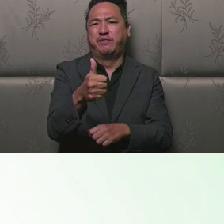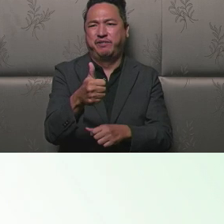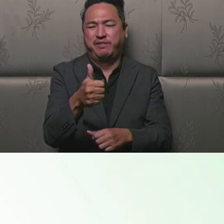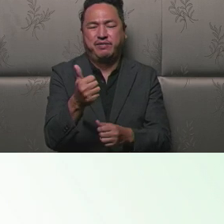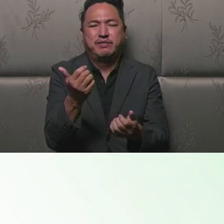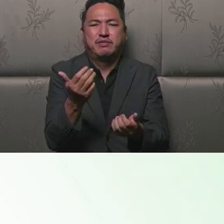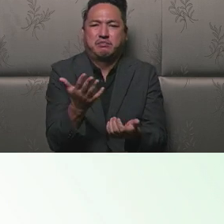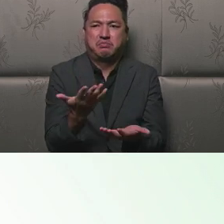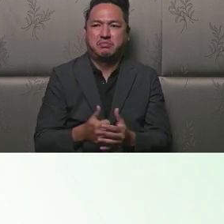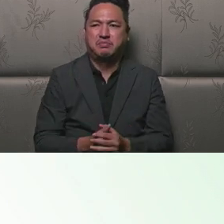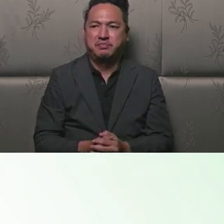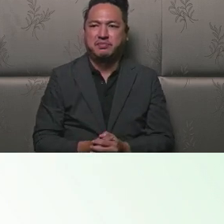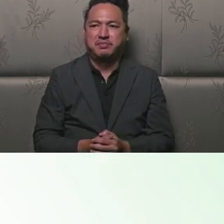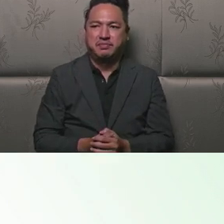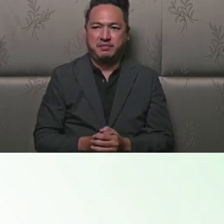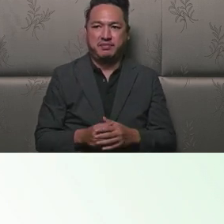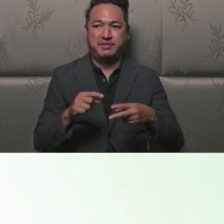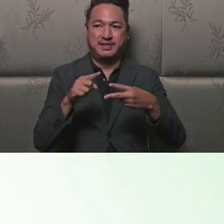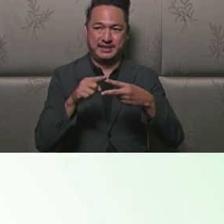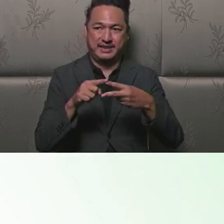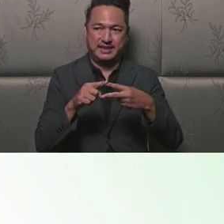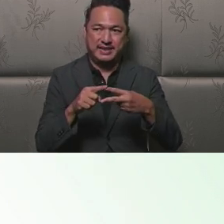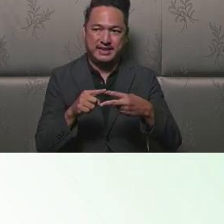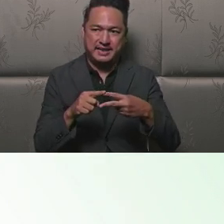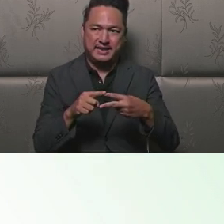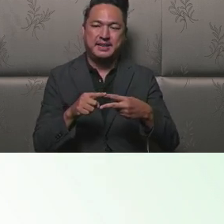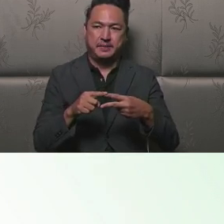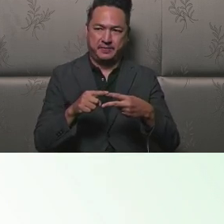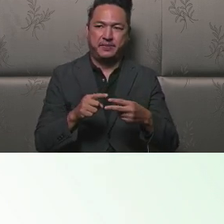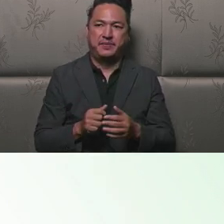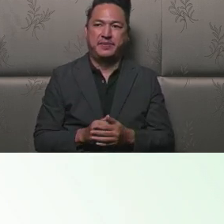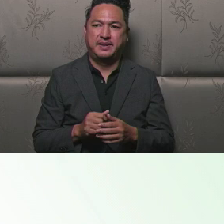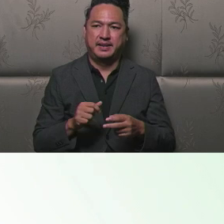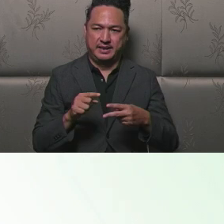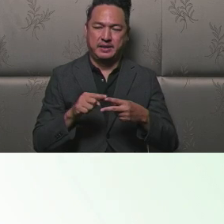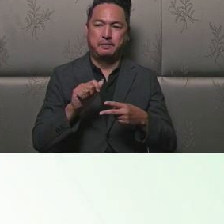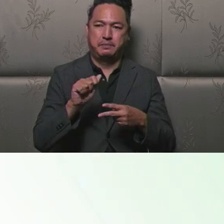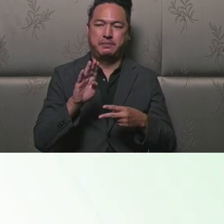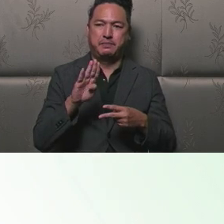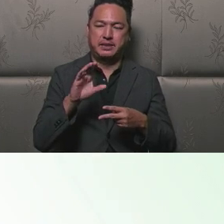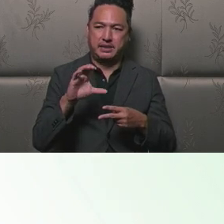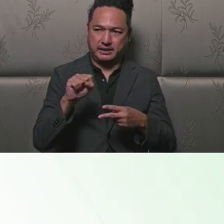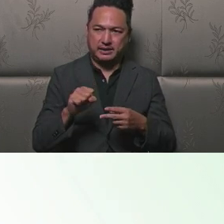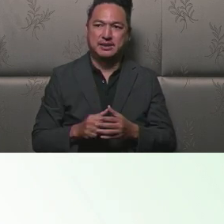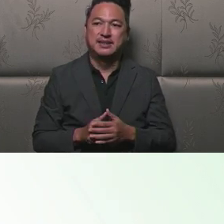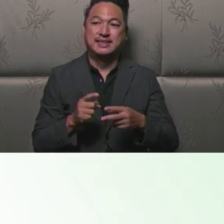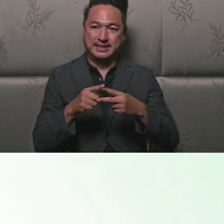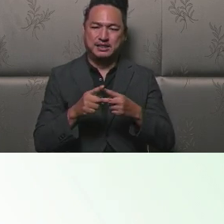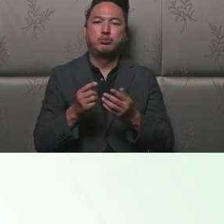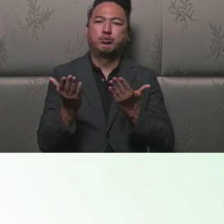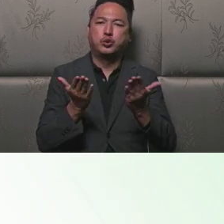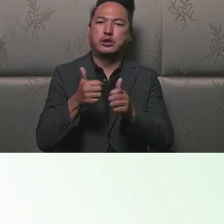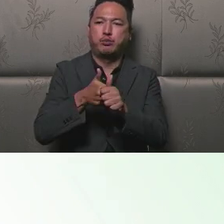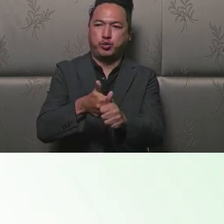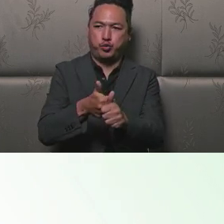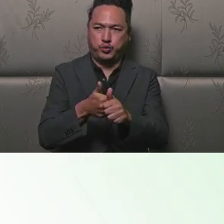pace, and which is providing an alternative to the time and cost commitment of traditional university